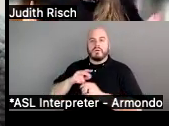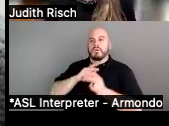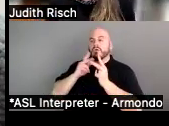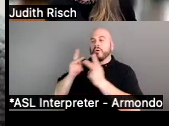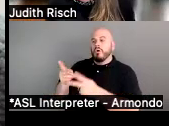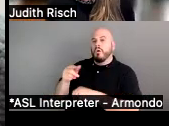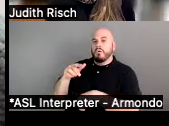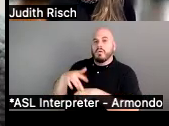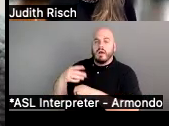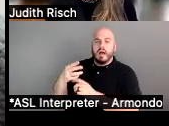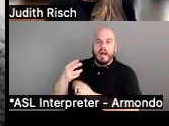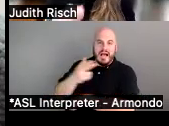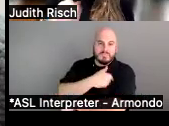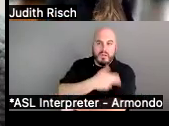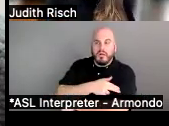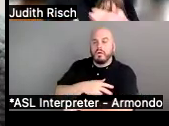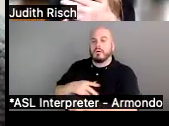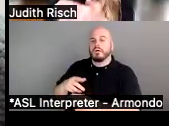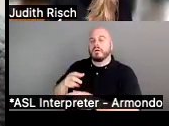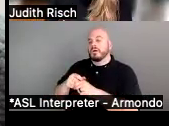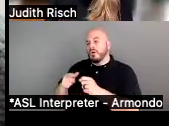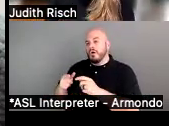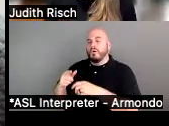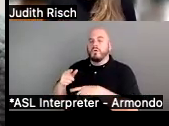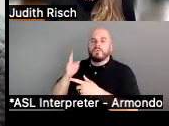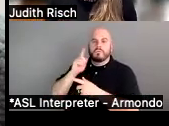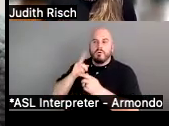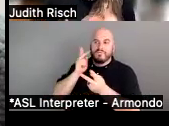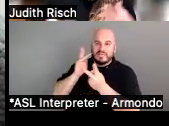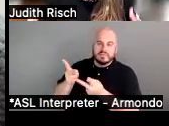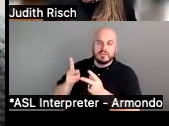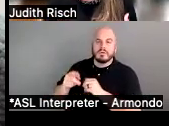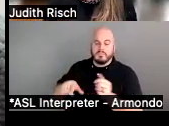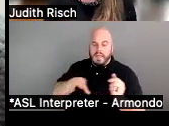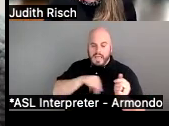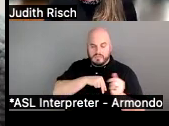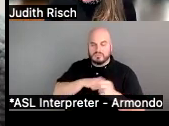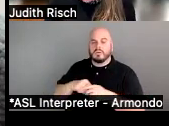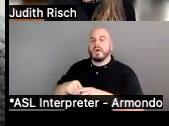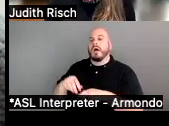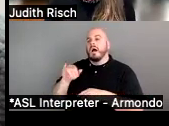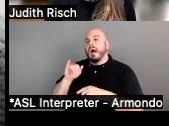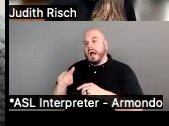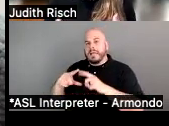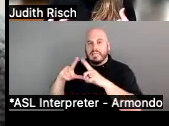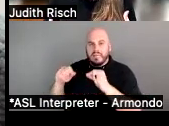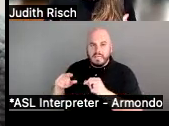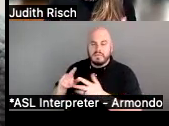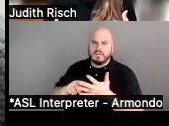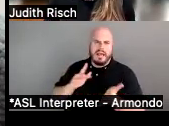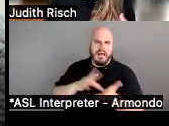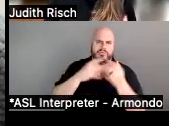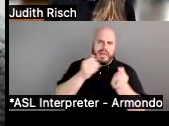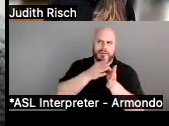a kiosk to get in and get a visitor's pass. You put your driver's license in and you get those types of things. They're very prevalent in healthcare, and they